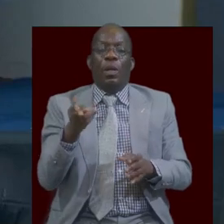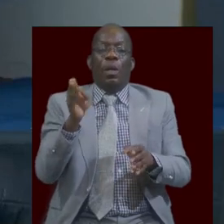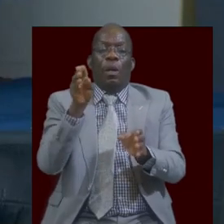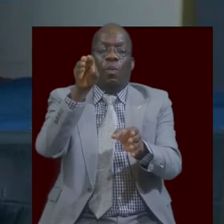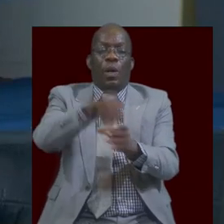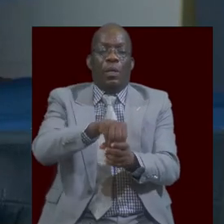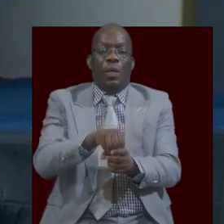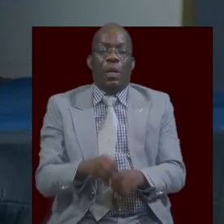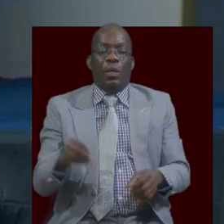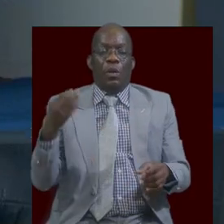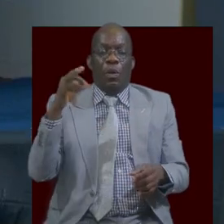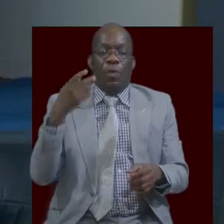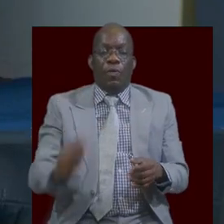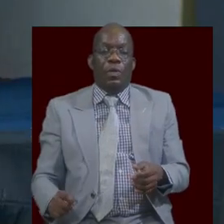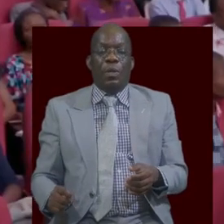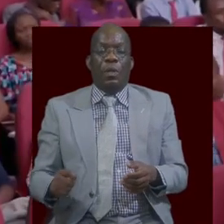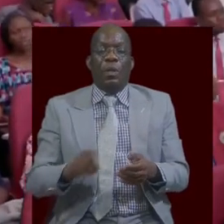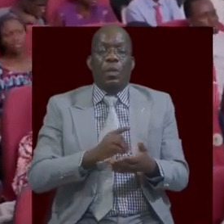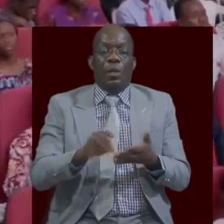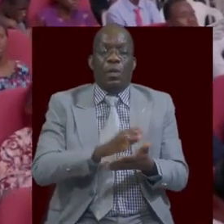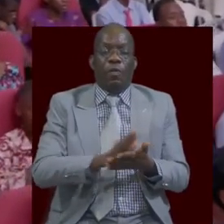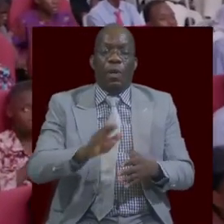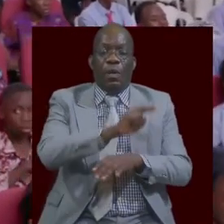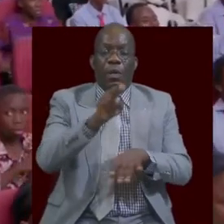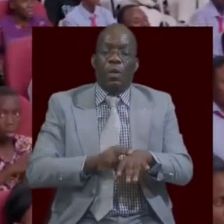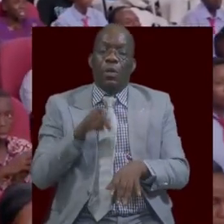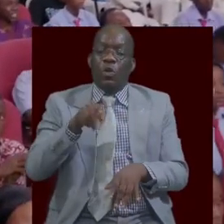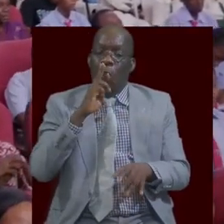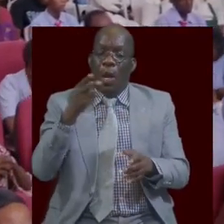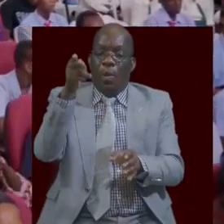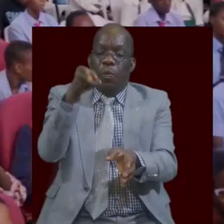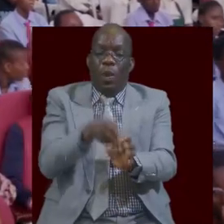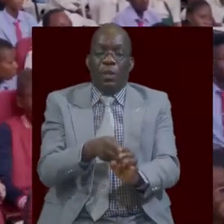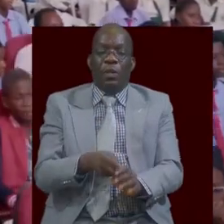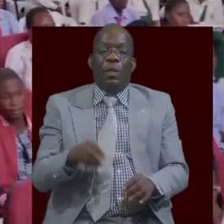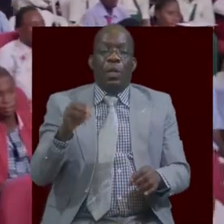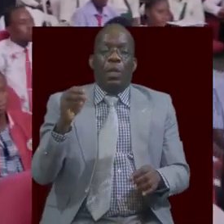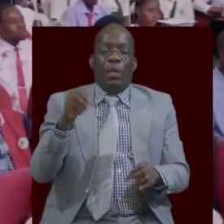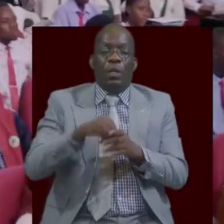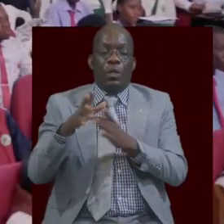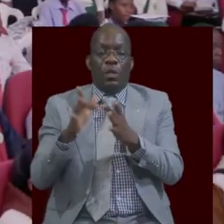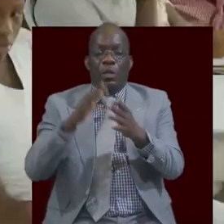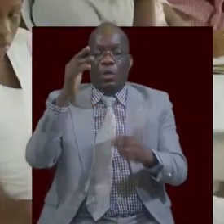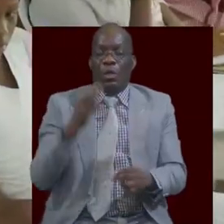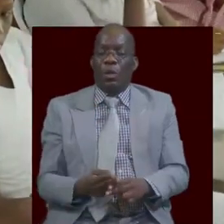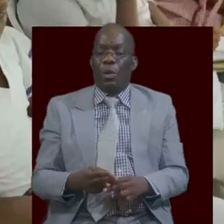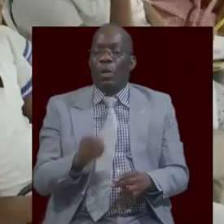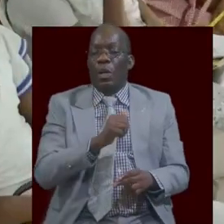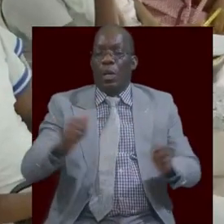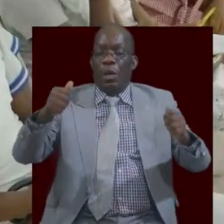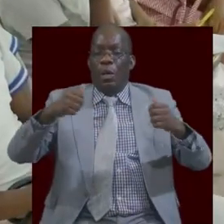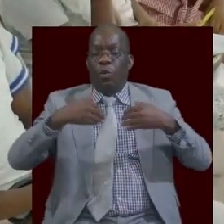the divine nature. You are a partaker in Jesus' name, a possessor in